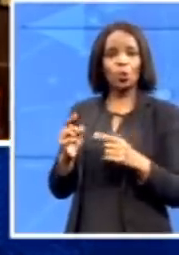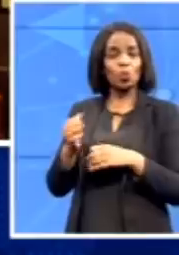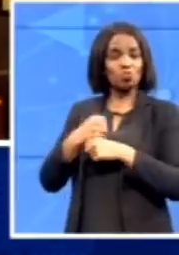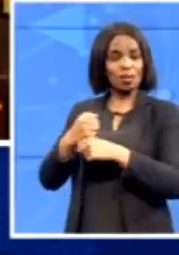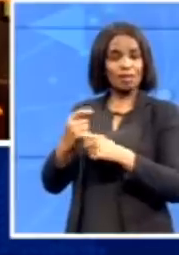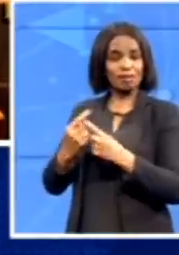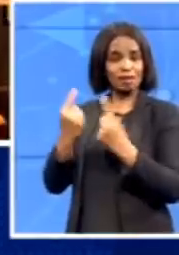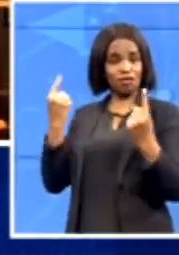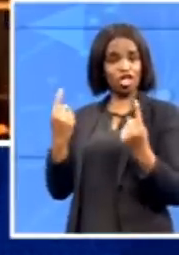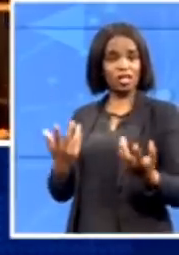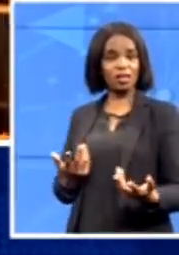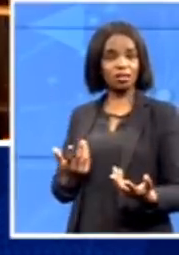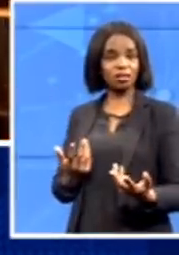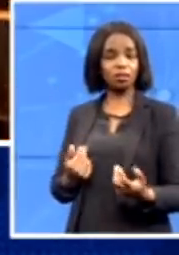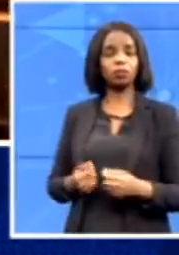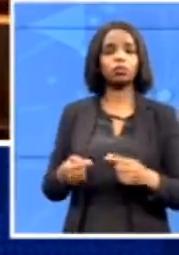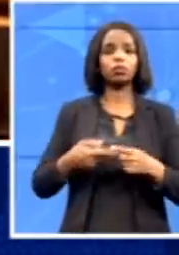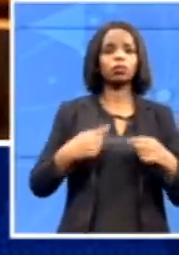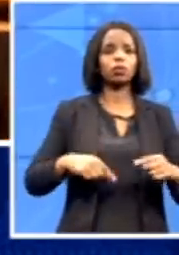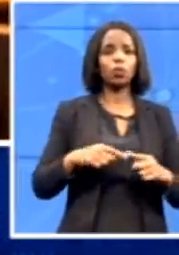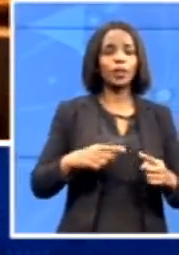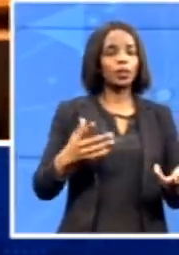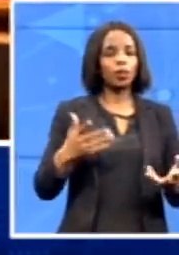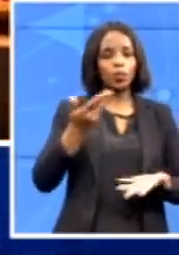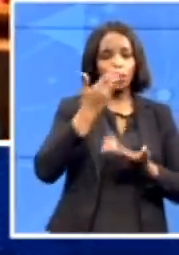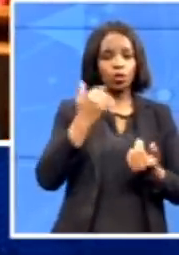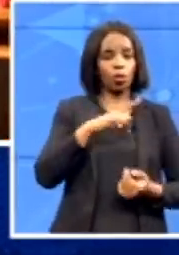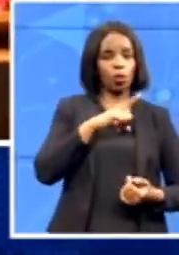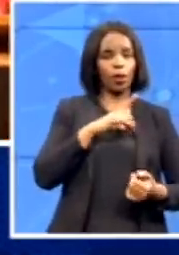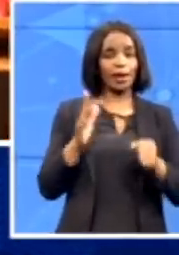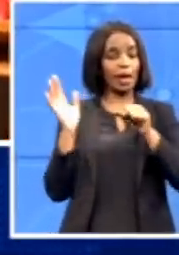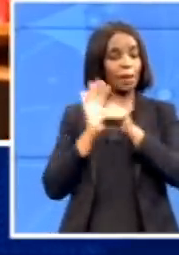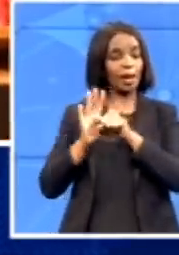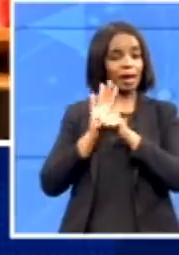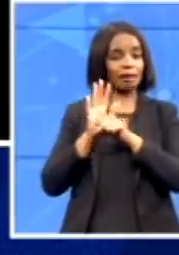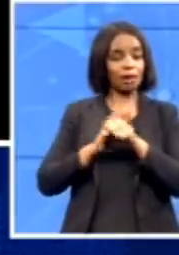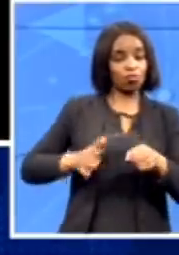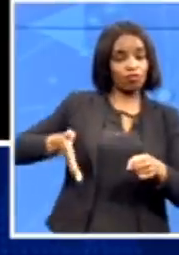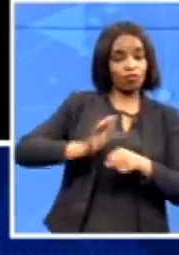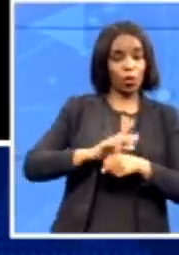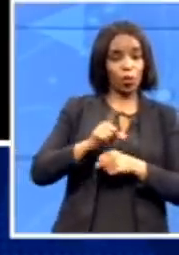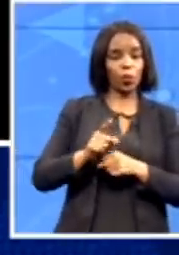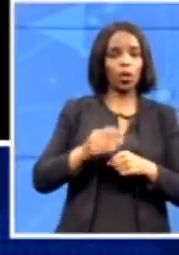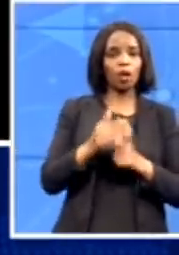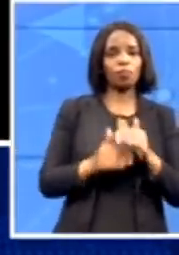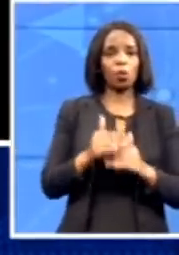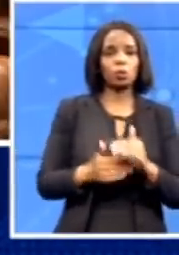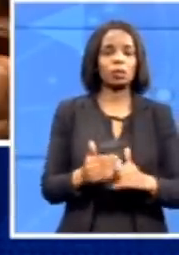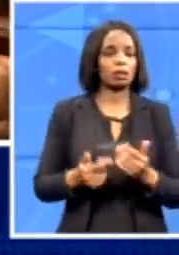they are allocated within the background of the whole process. However, from what we have seen, all right.